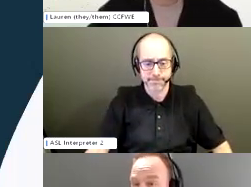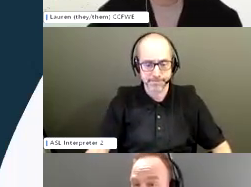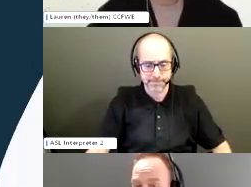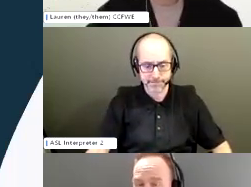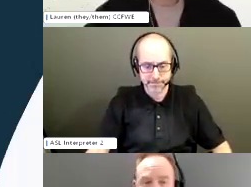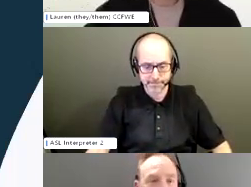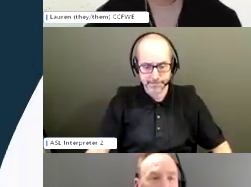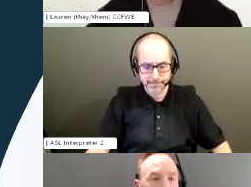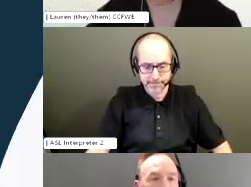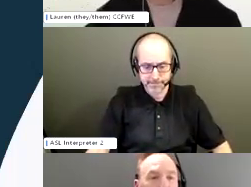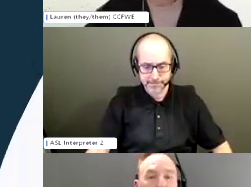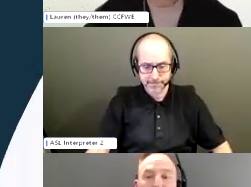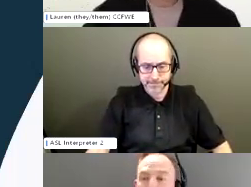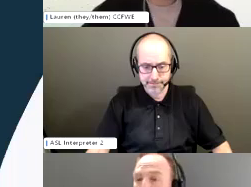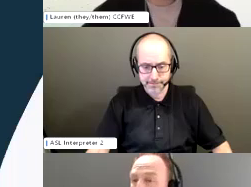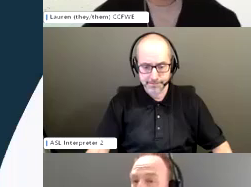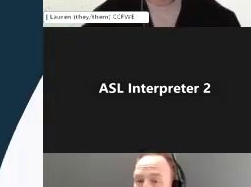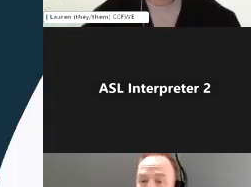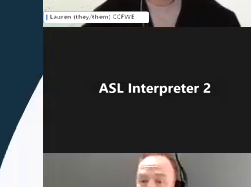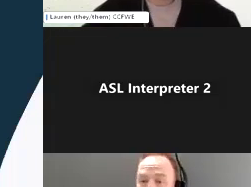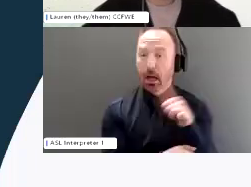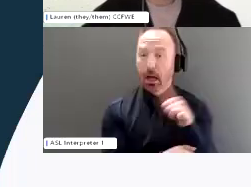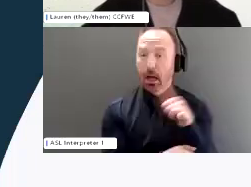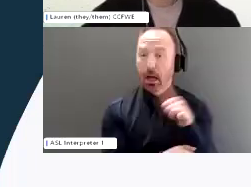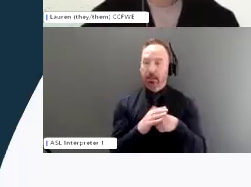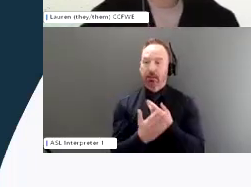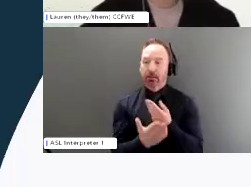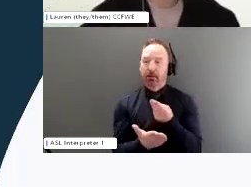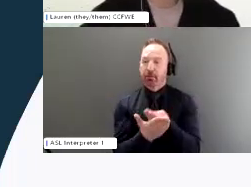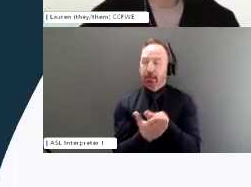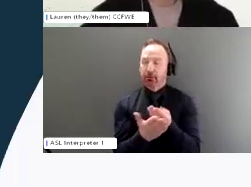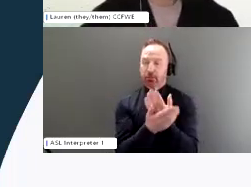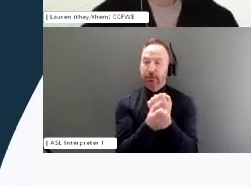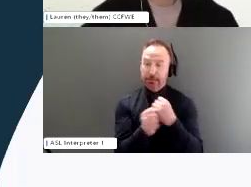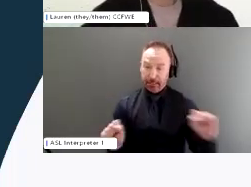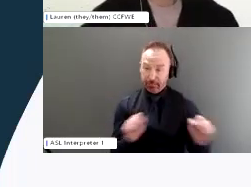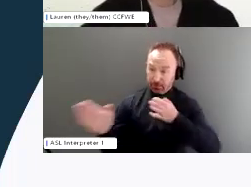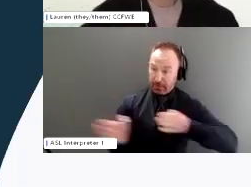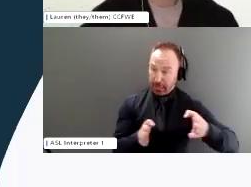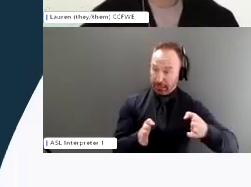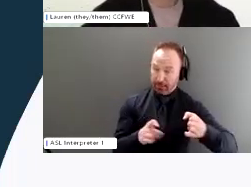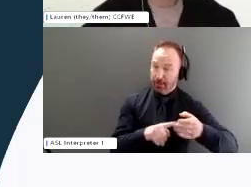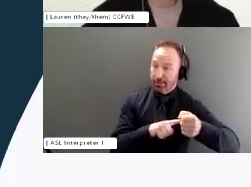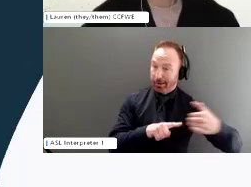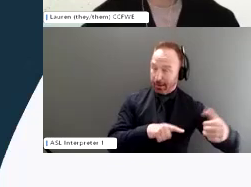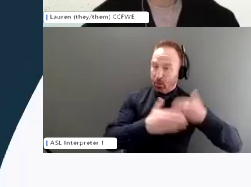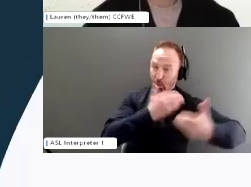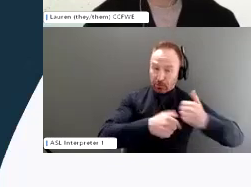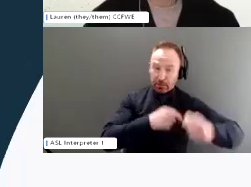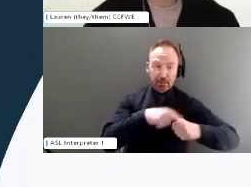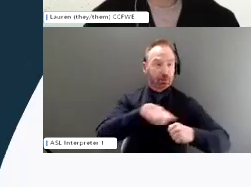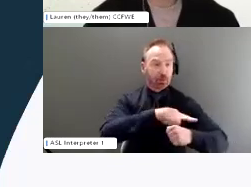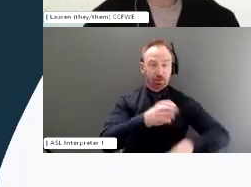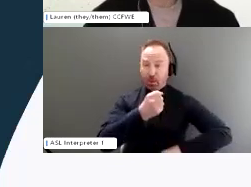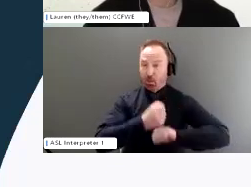Another tool that we suggest is financial safety planning. So this is the process of supporting survivors to assess and understand their